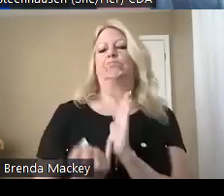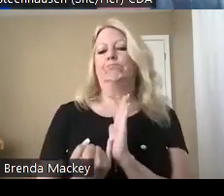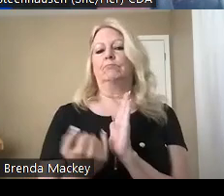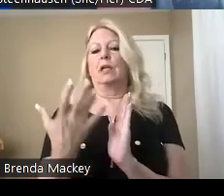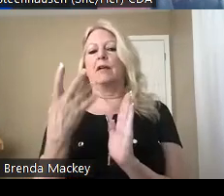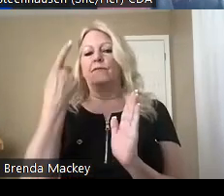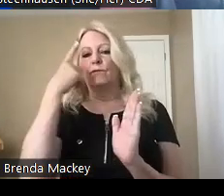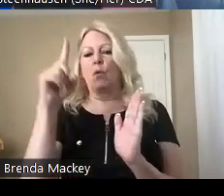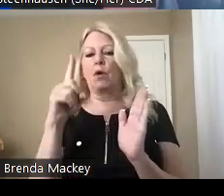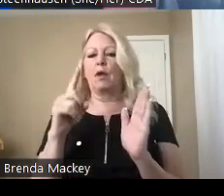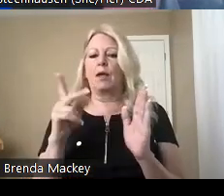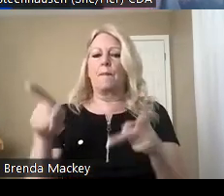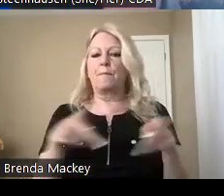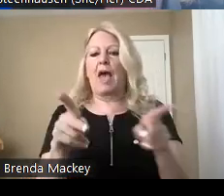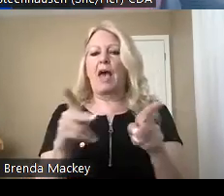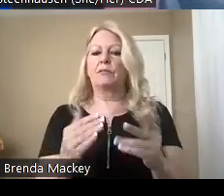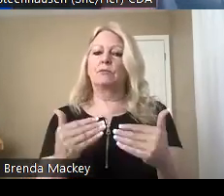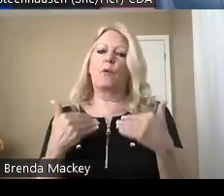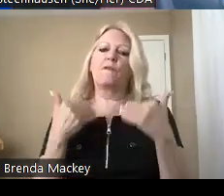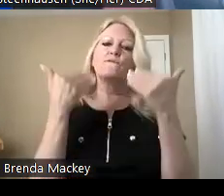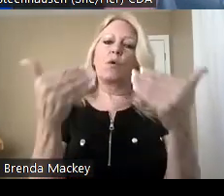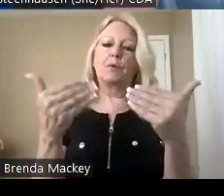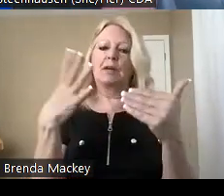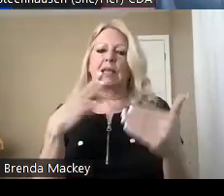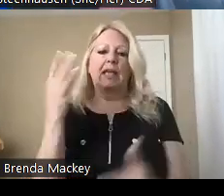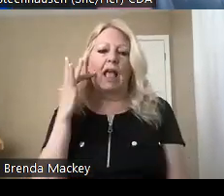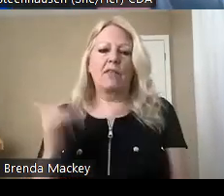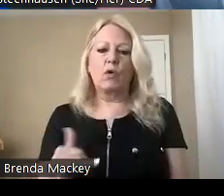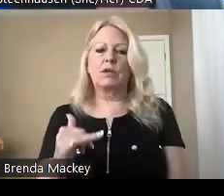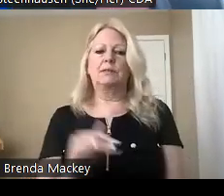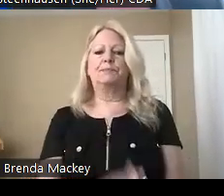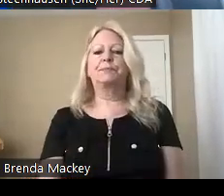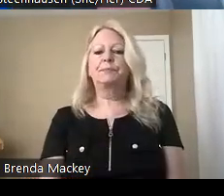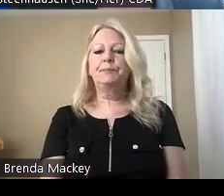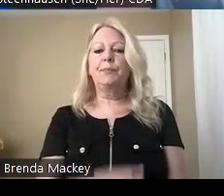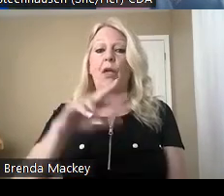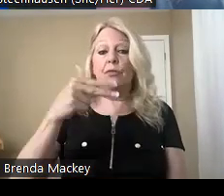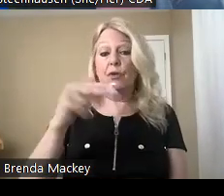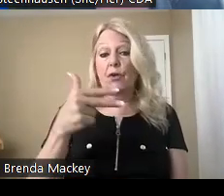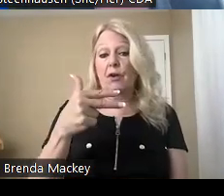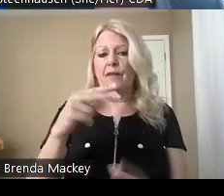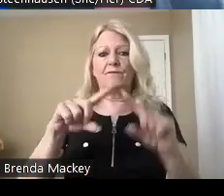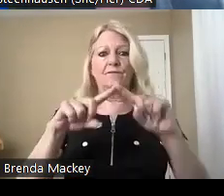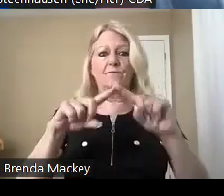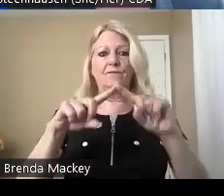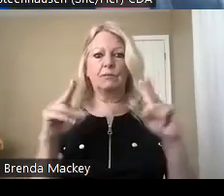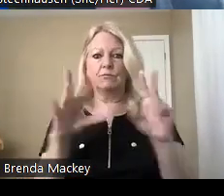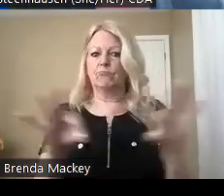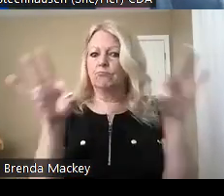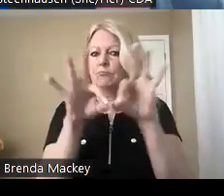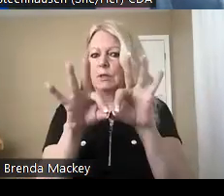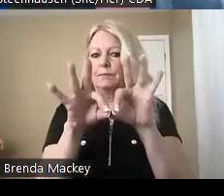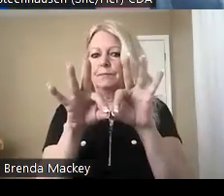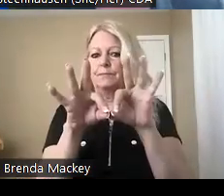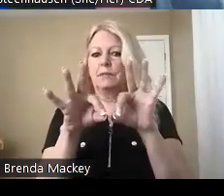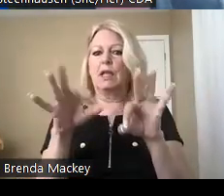California to achieve statewide access of our services. Third really critical prong, of course, in system change is